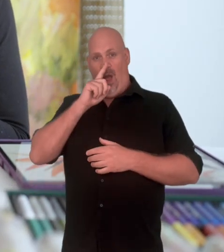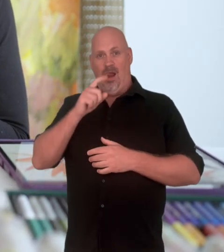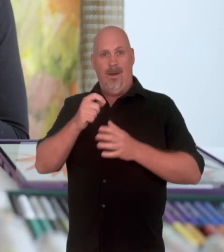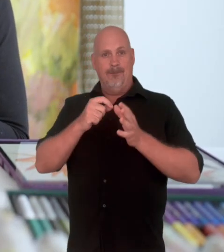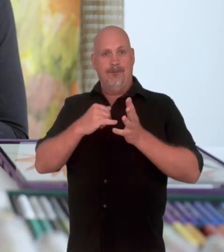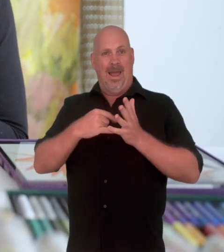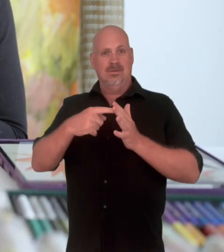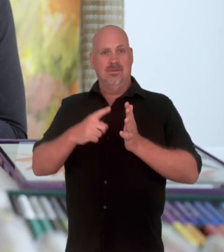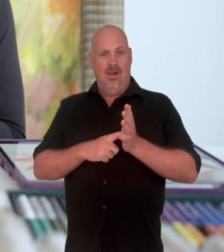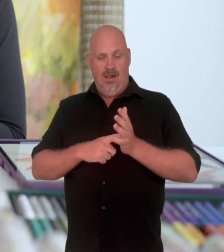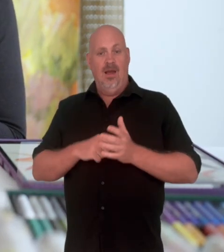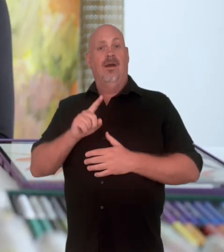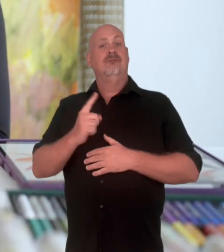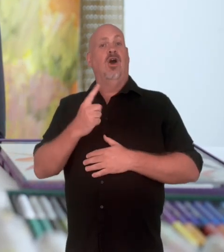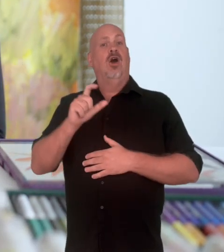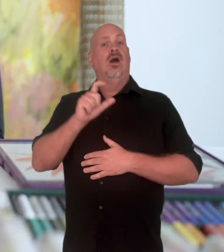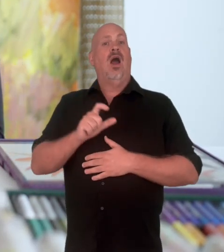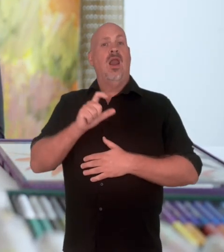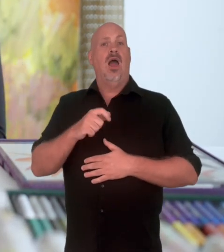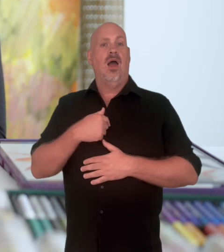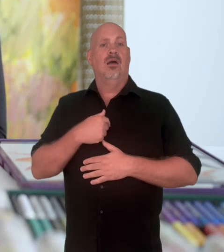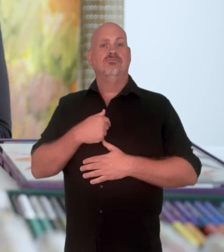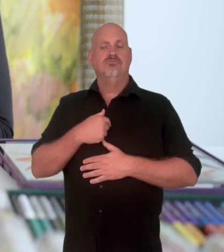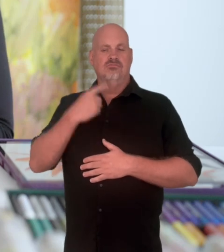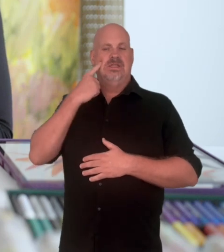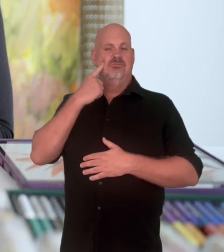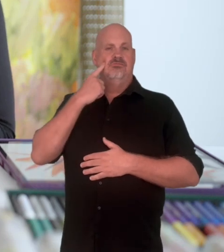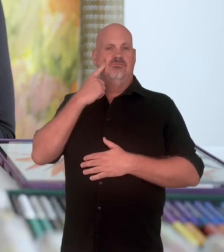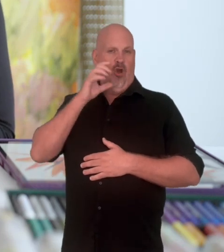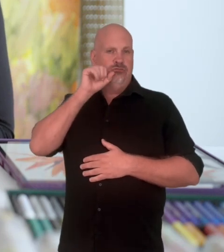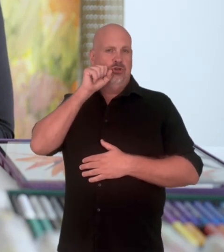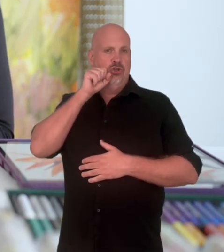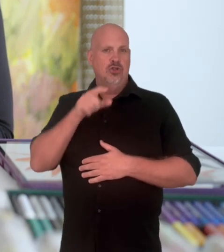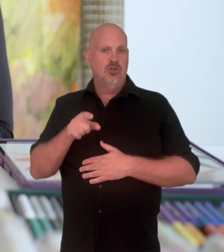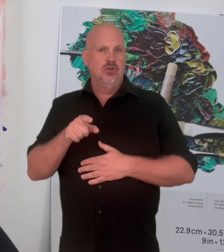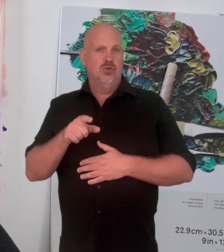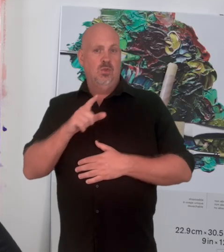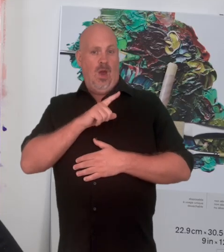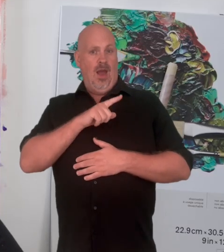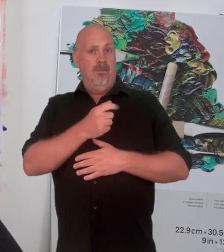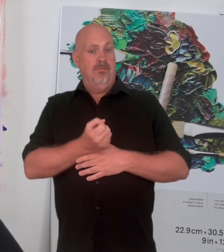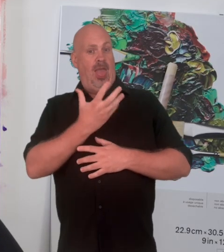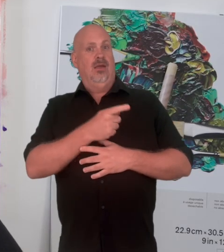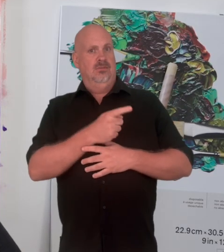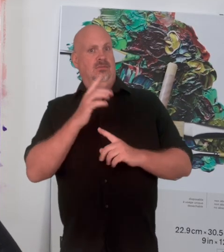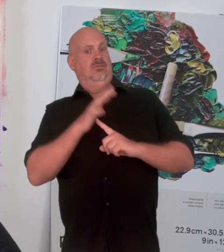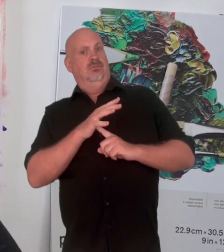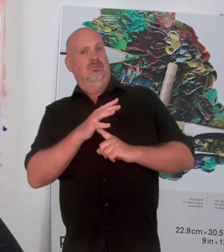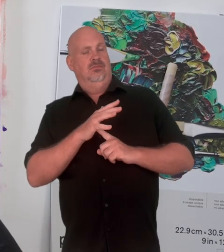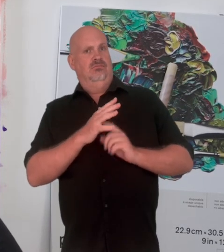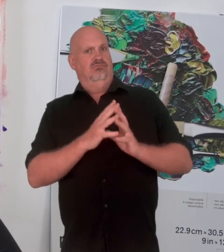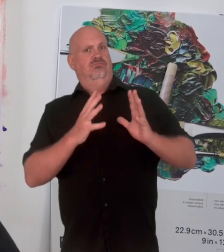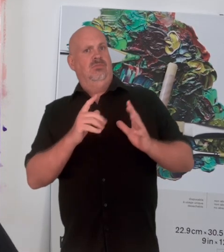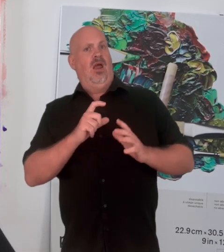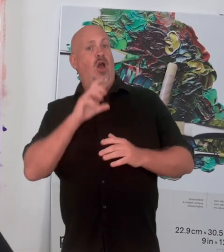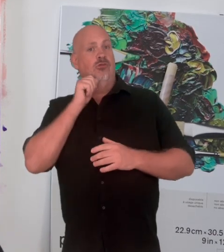with, I think, is orange, because that's the main color for this plant. And so you just color the bits that